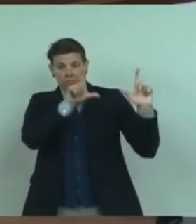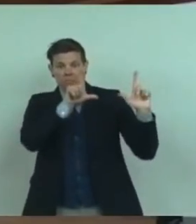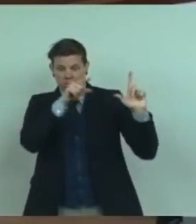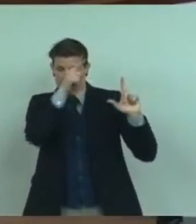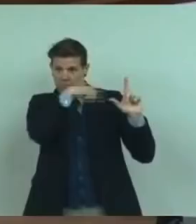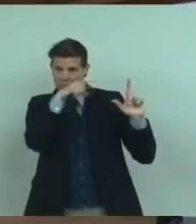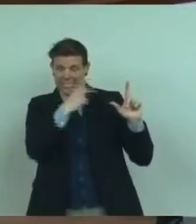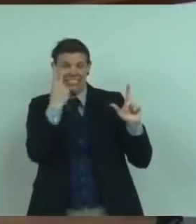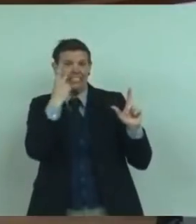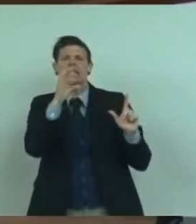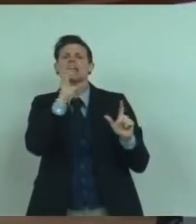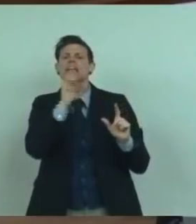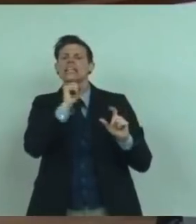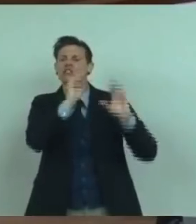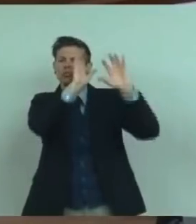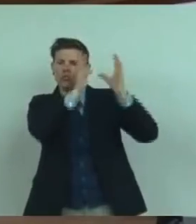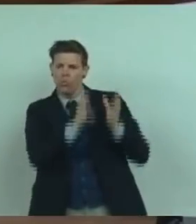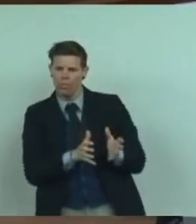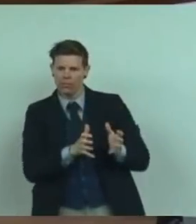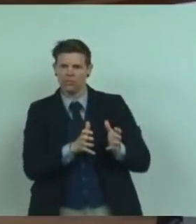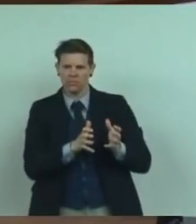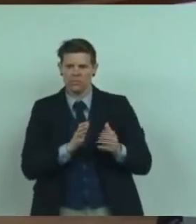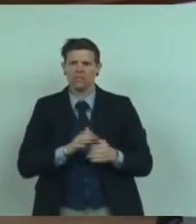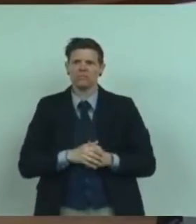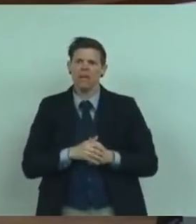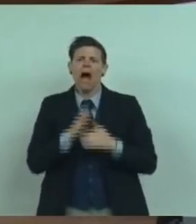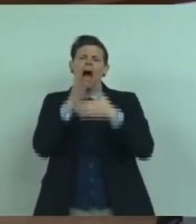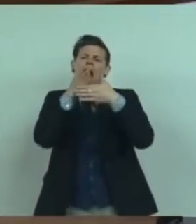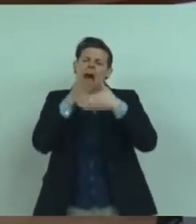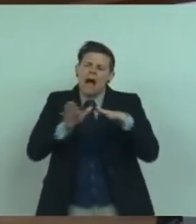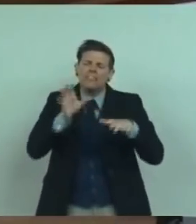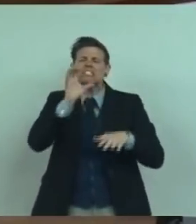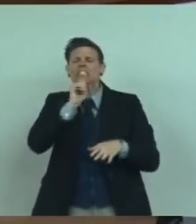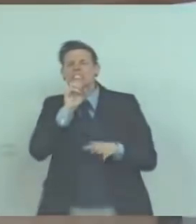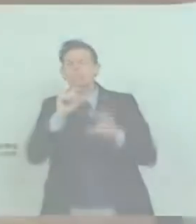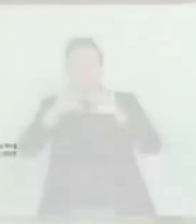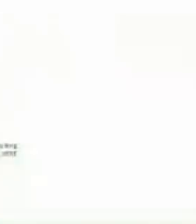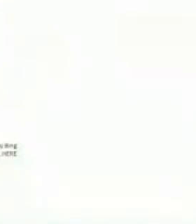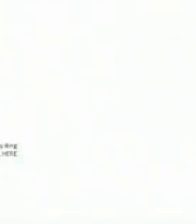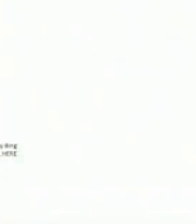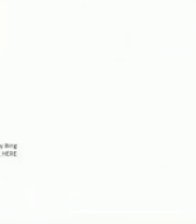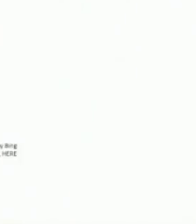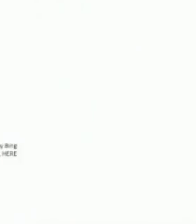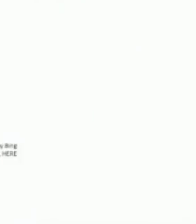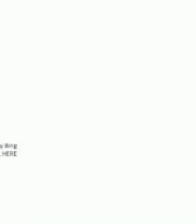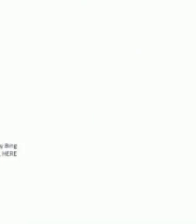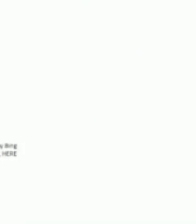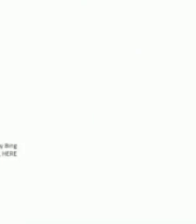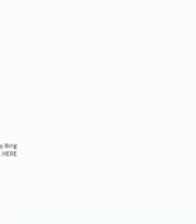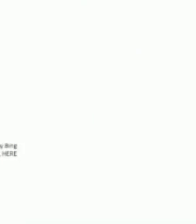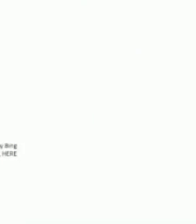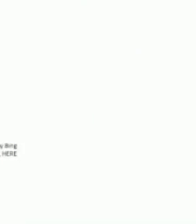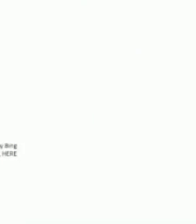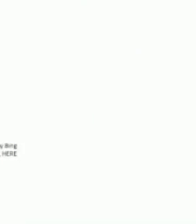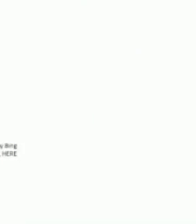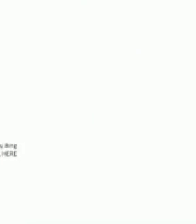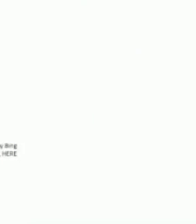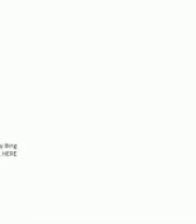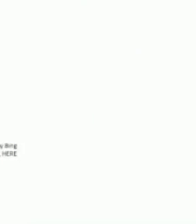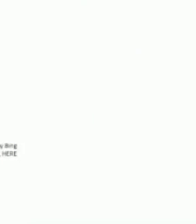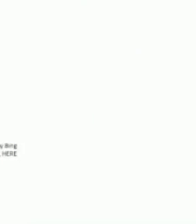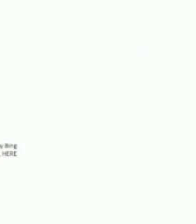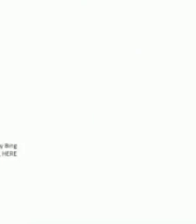we're 22.7 and above the rest of the country, maybe we can put that slide up right now. You can see that some